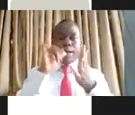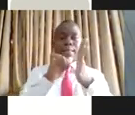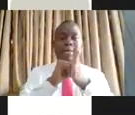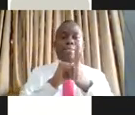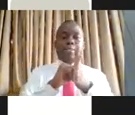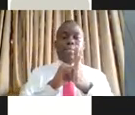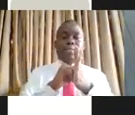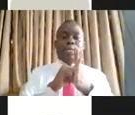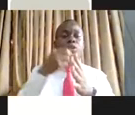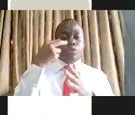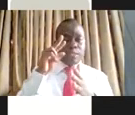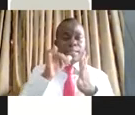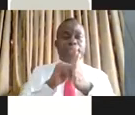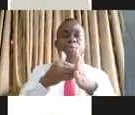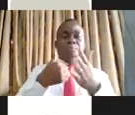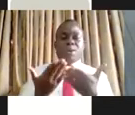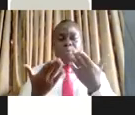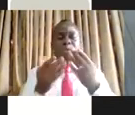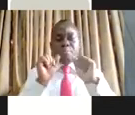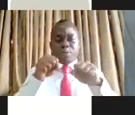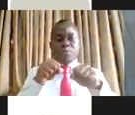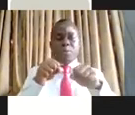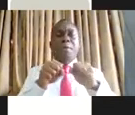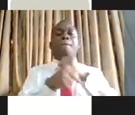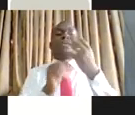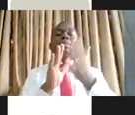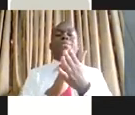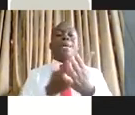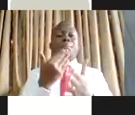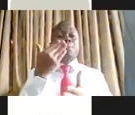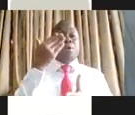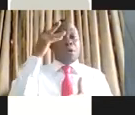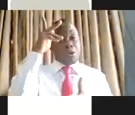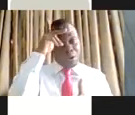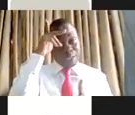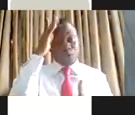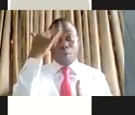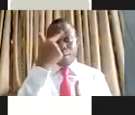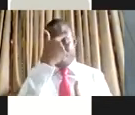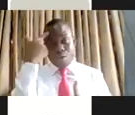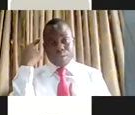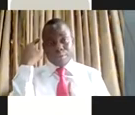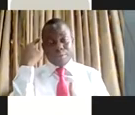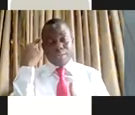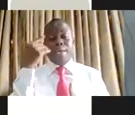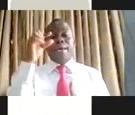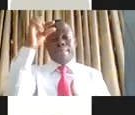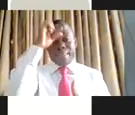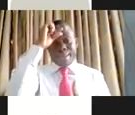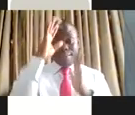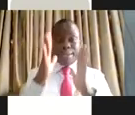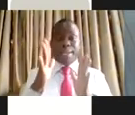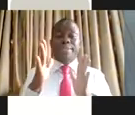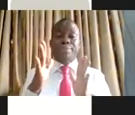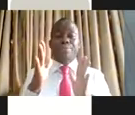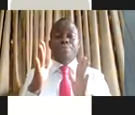you see, maybe it makes sense because the governors